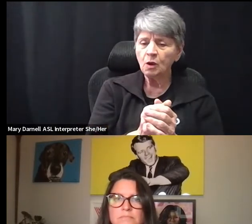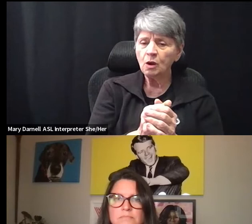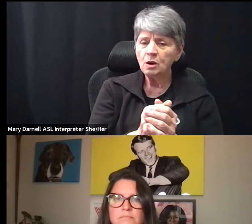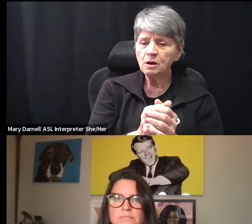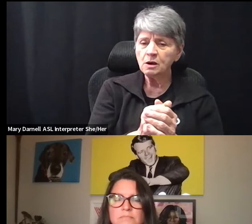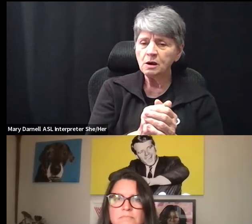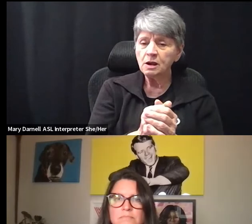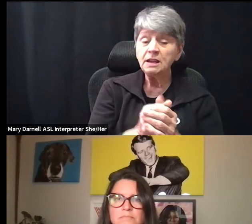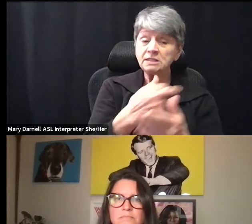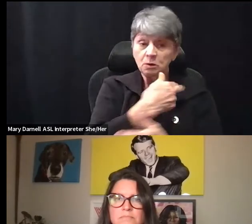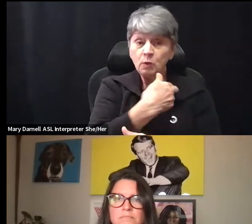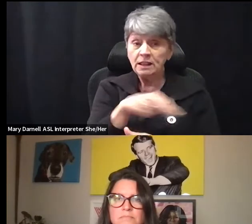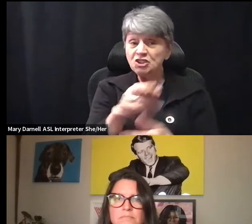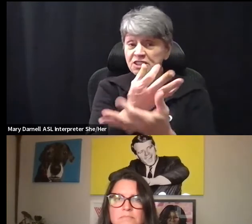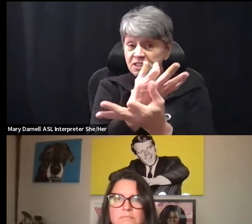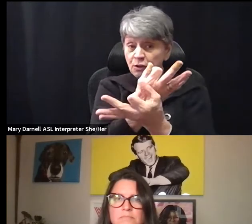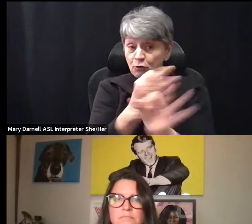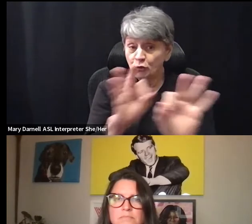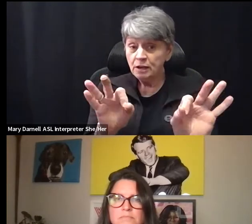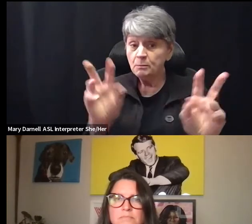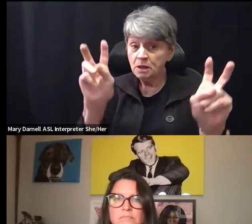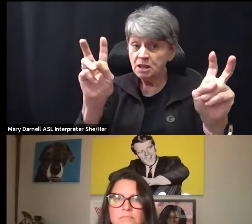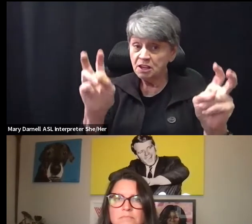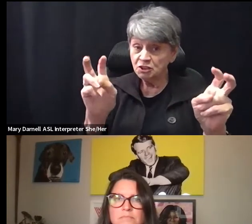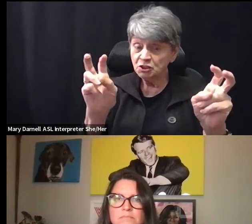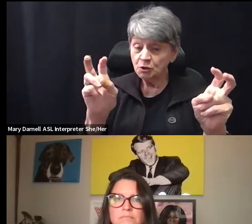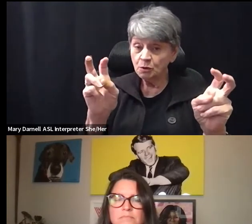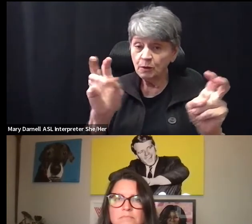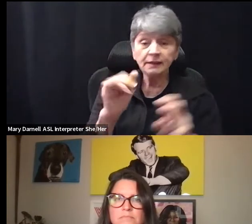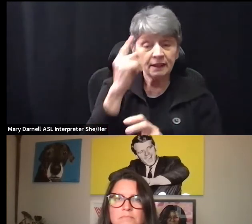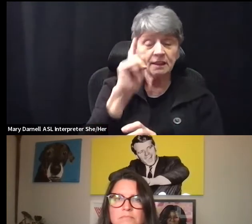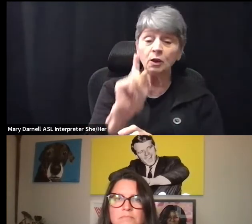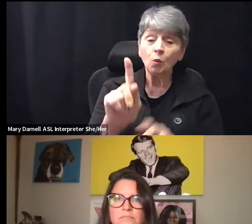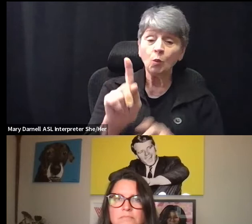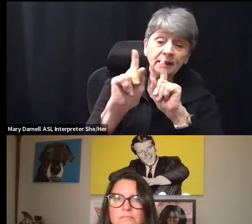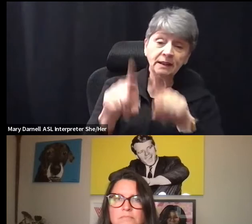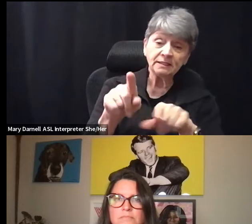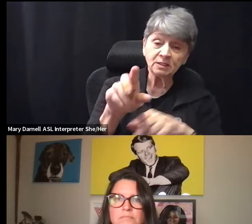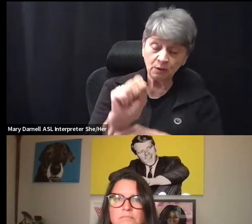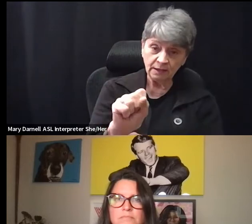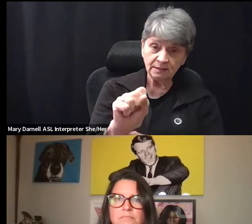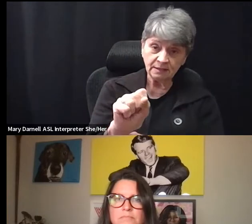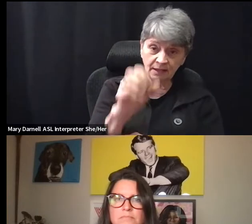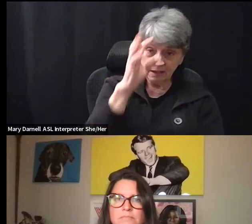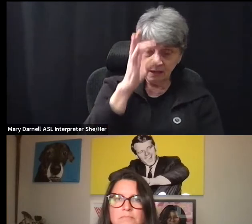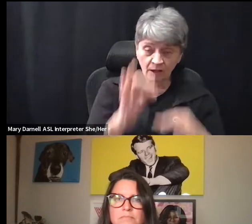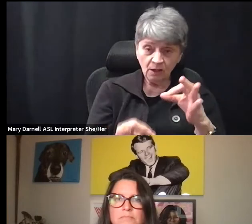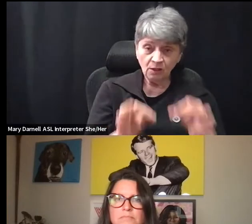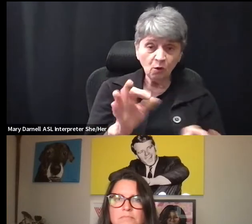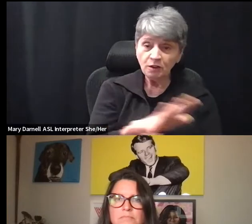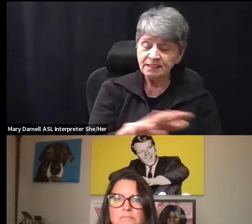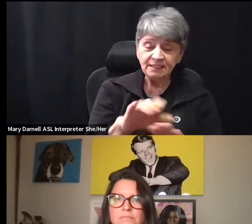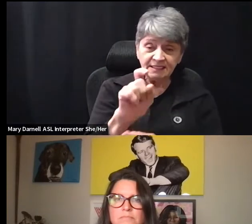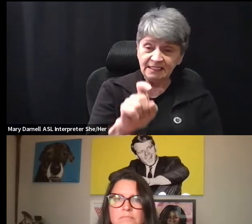Because it is a religious freedom issue. And I think one answer is the court didn't need to, because once